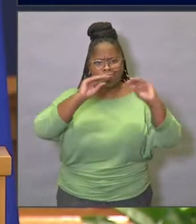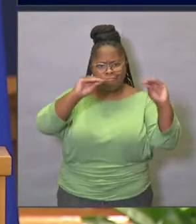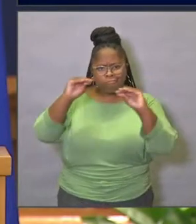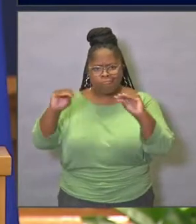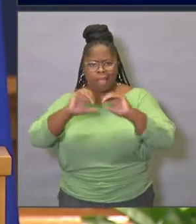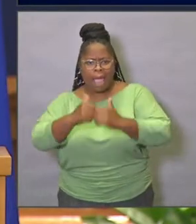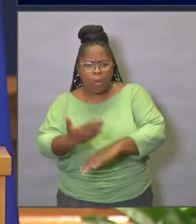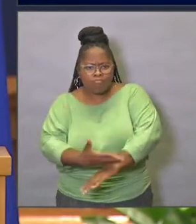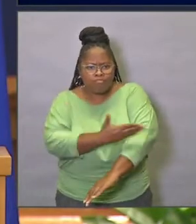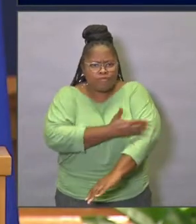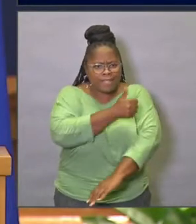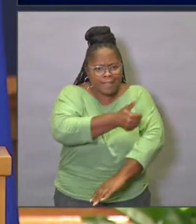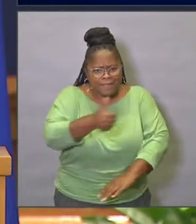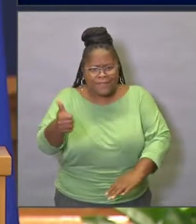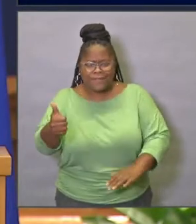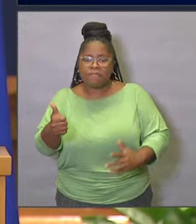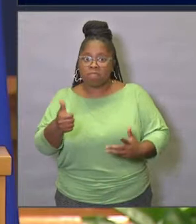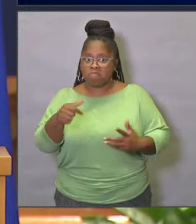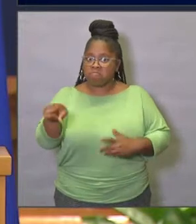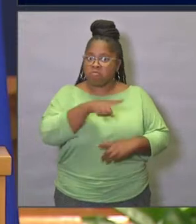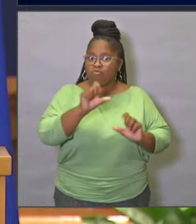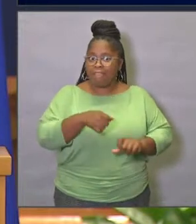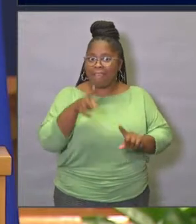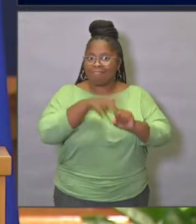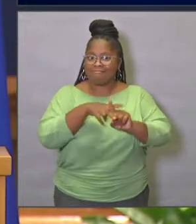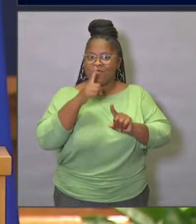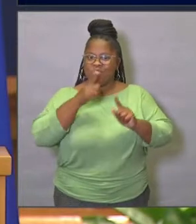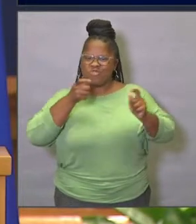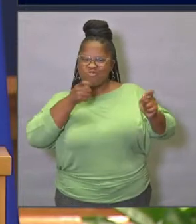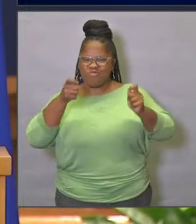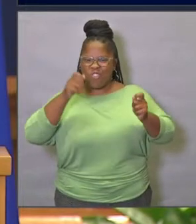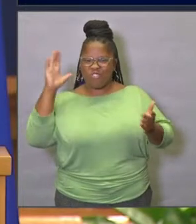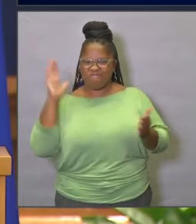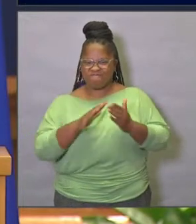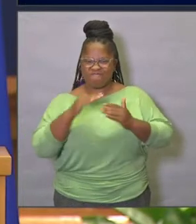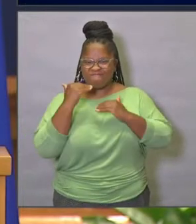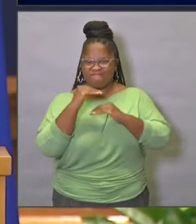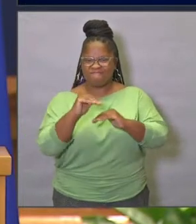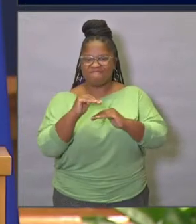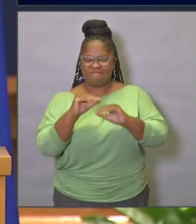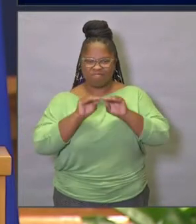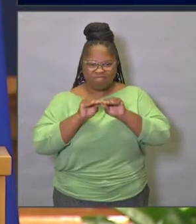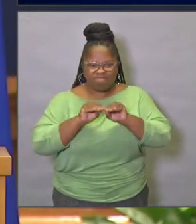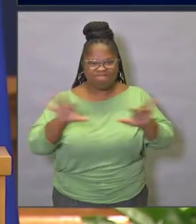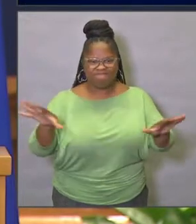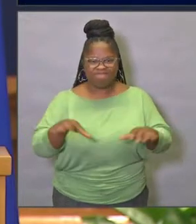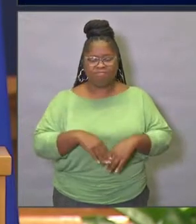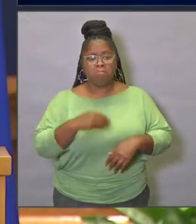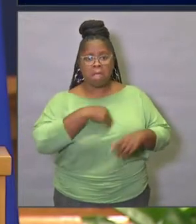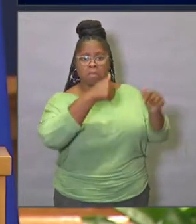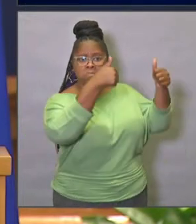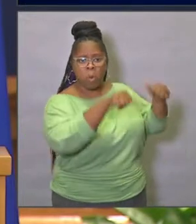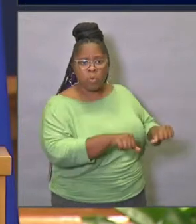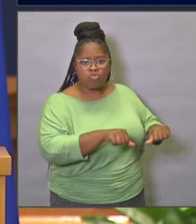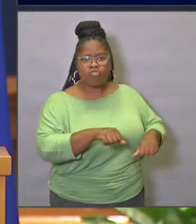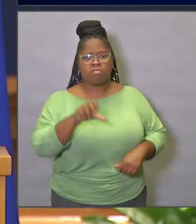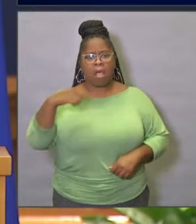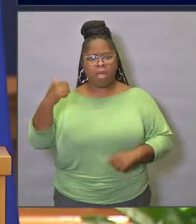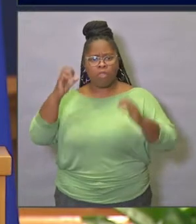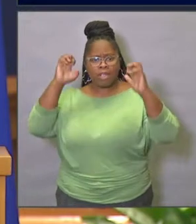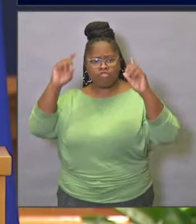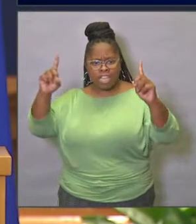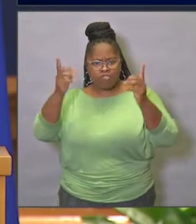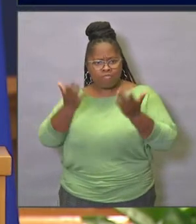improvements that you can use to control and prevent COVID-19 outbreaks. We have posters and other educational